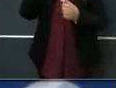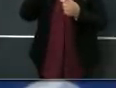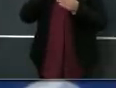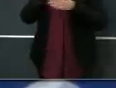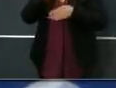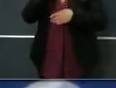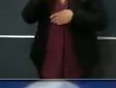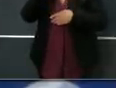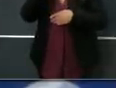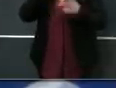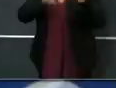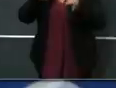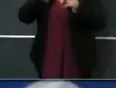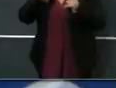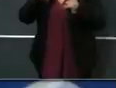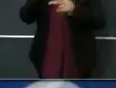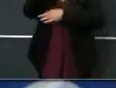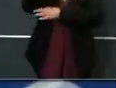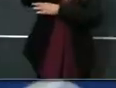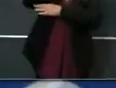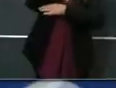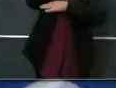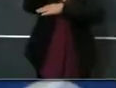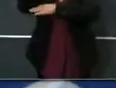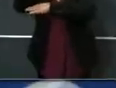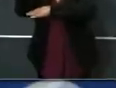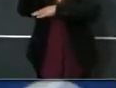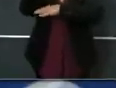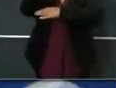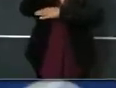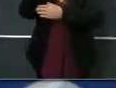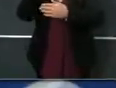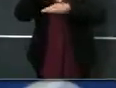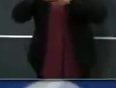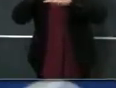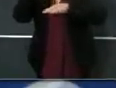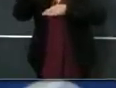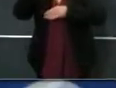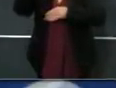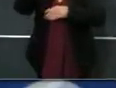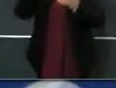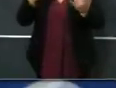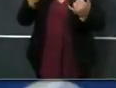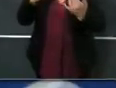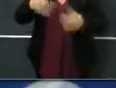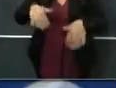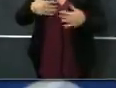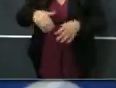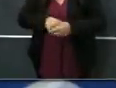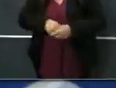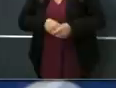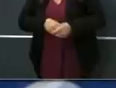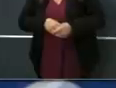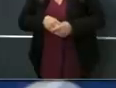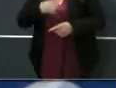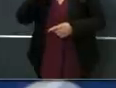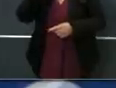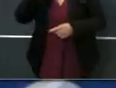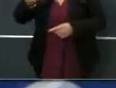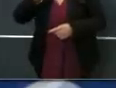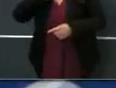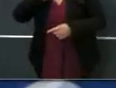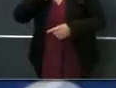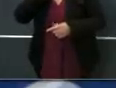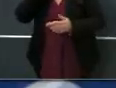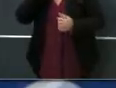state's lockdown and demand California reopen for business soon. This is frustration by personal economic hardship and